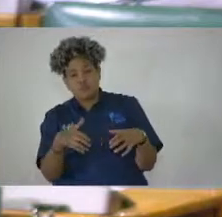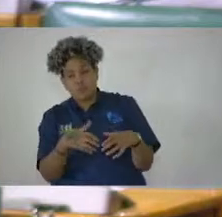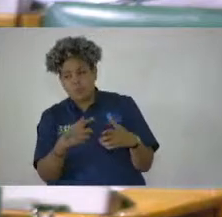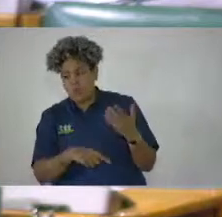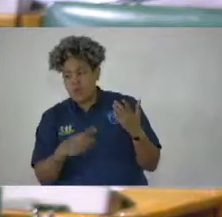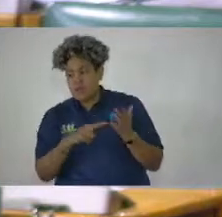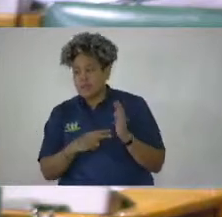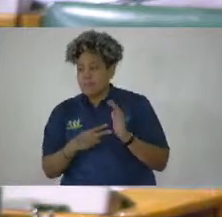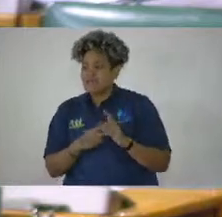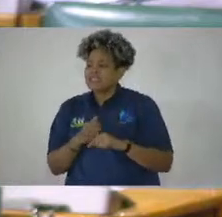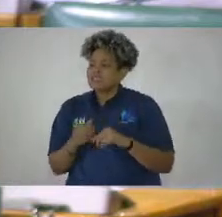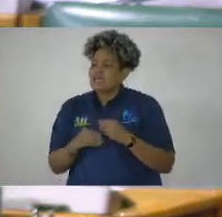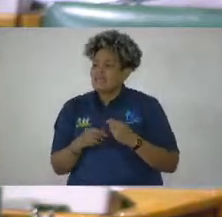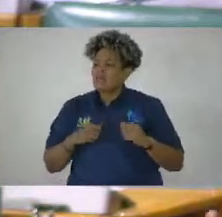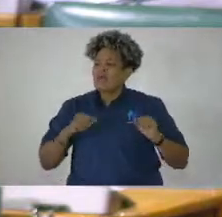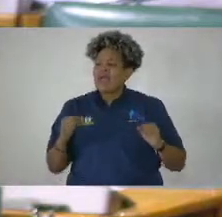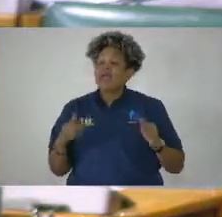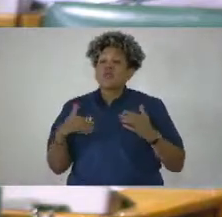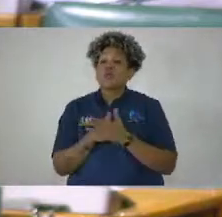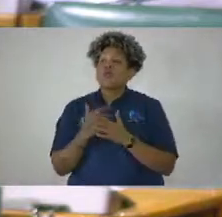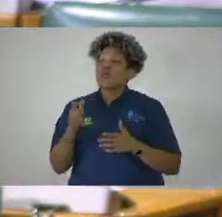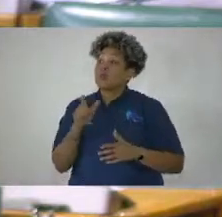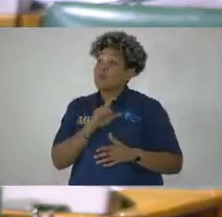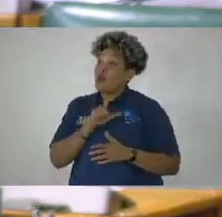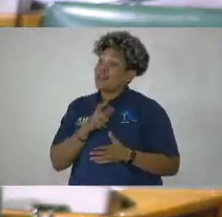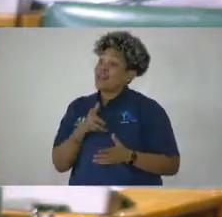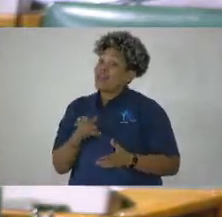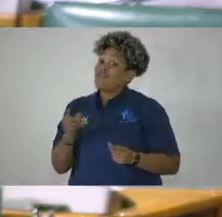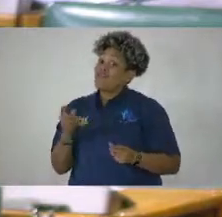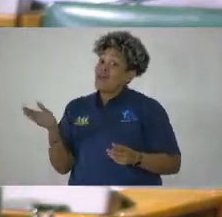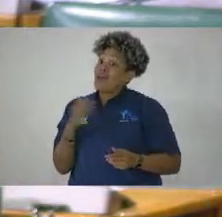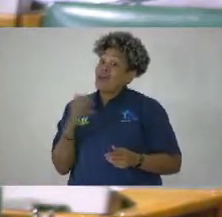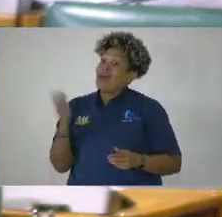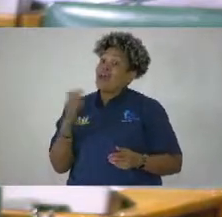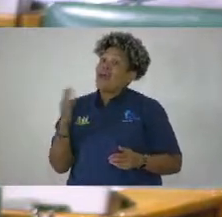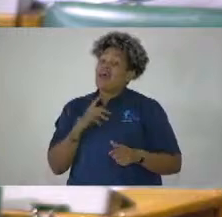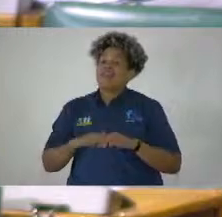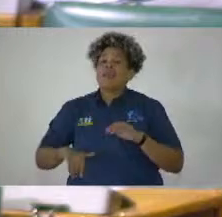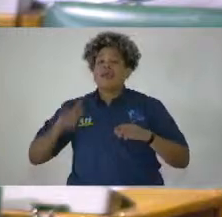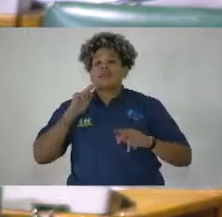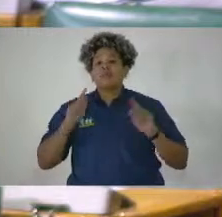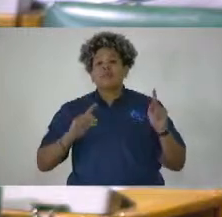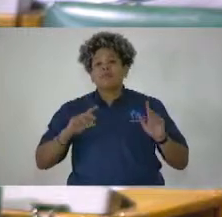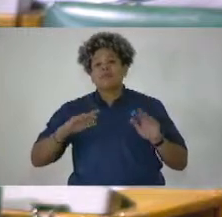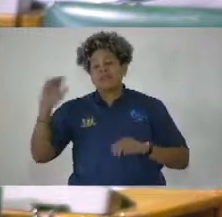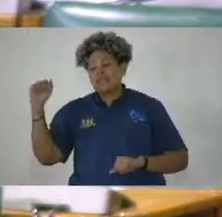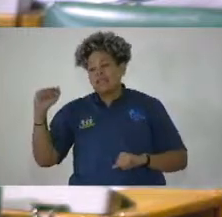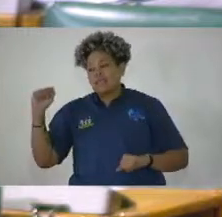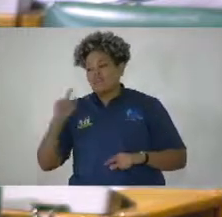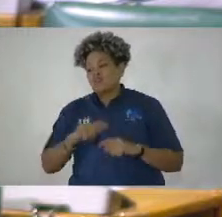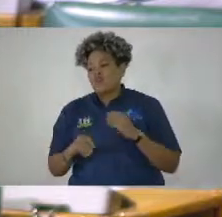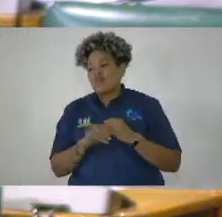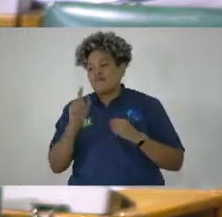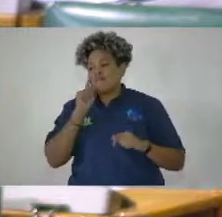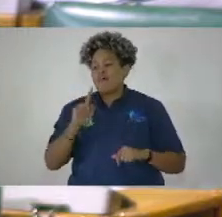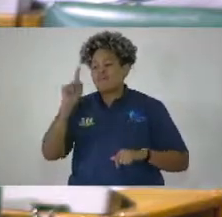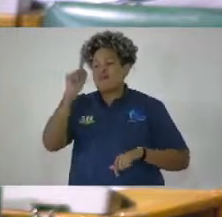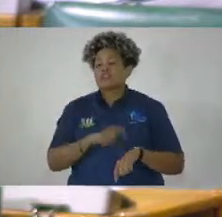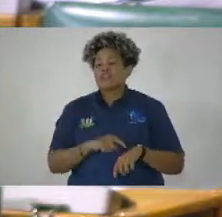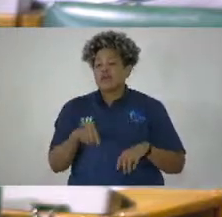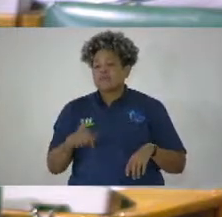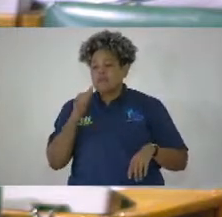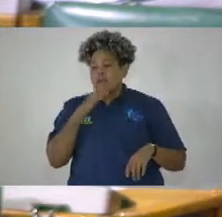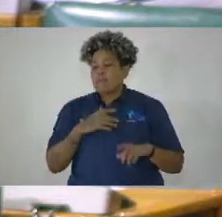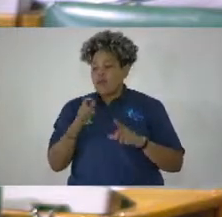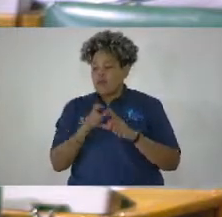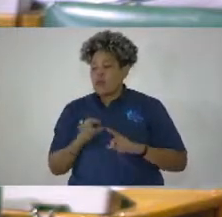has meant is that we've been able to get new recruits faster than people leave. And so for the first time, this is not my words,